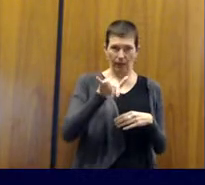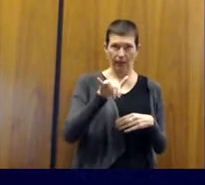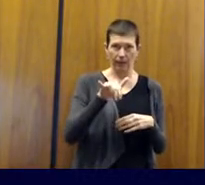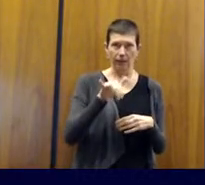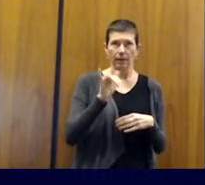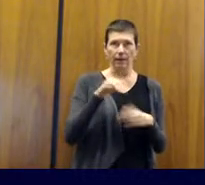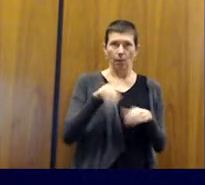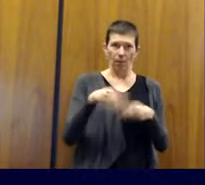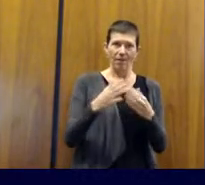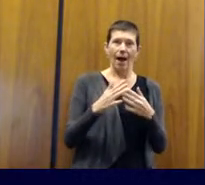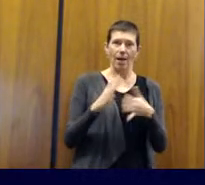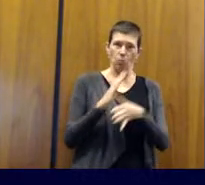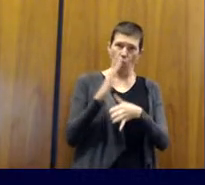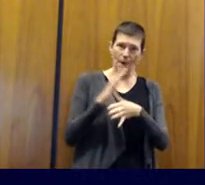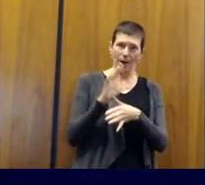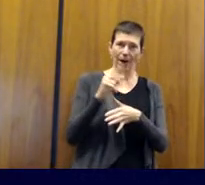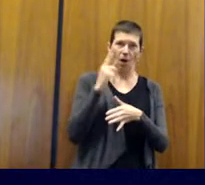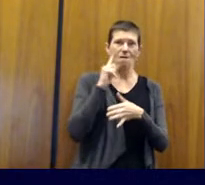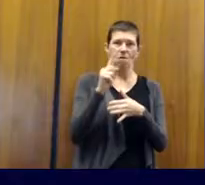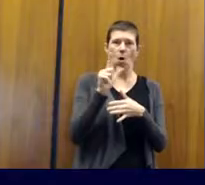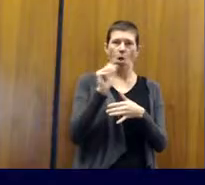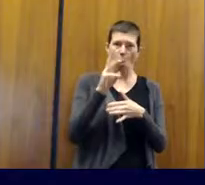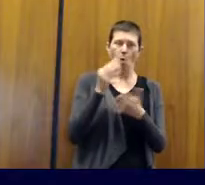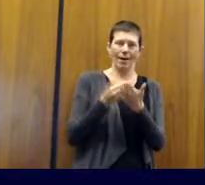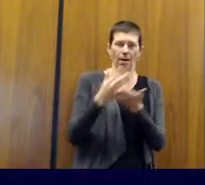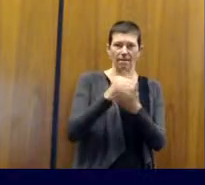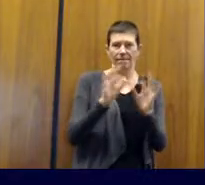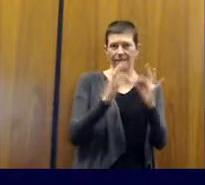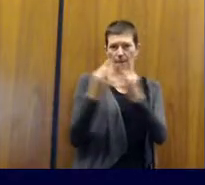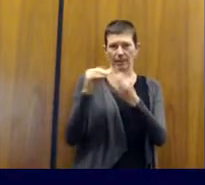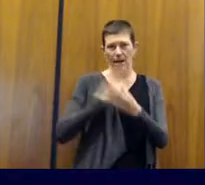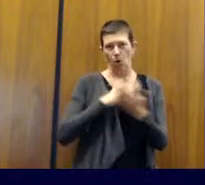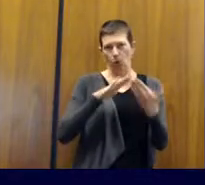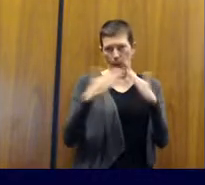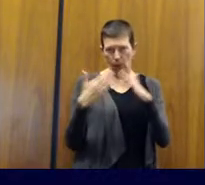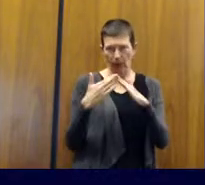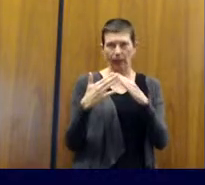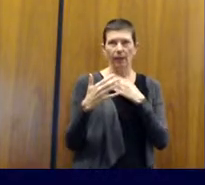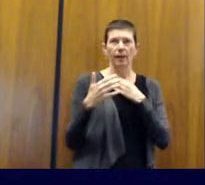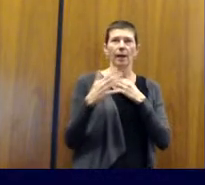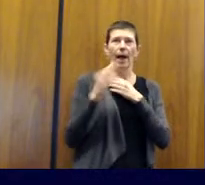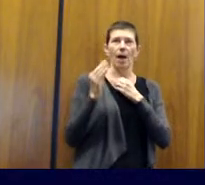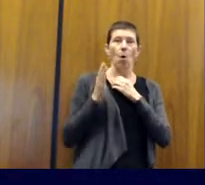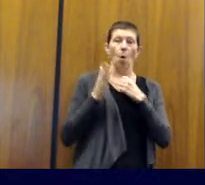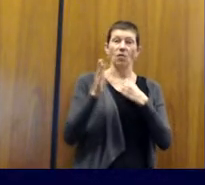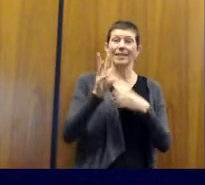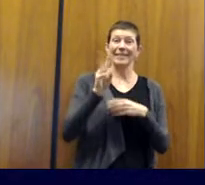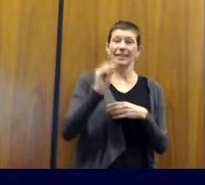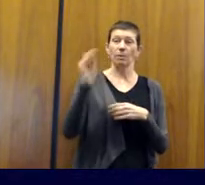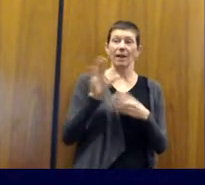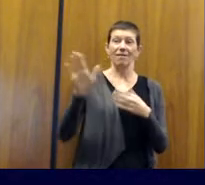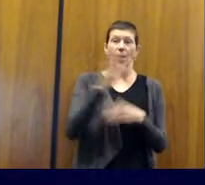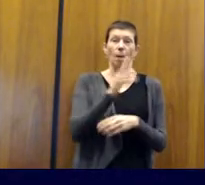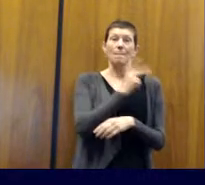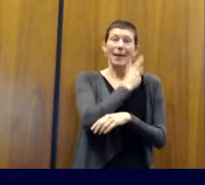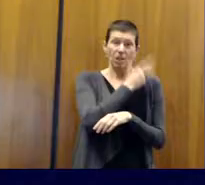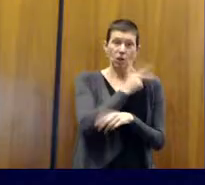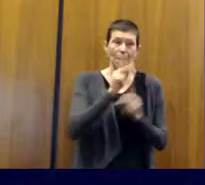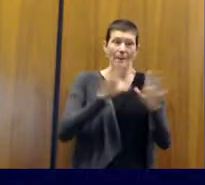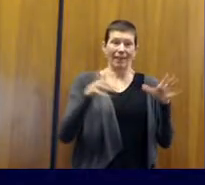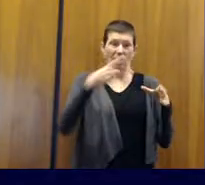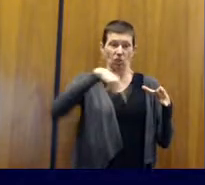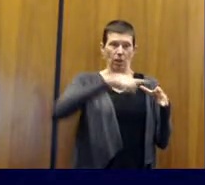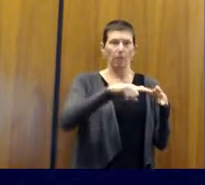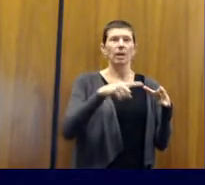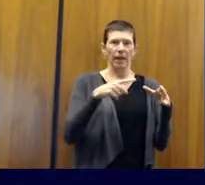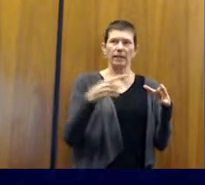which provide primary care to the low-income families in our community, and over 60% of their patient population is